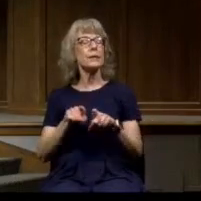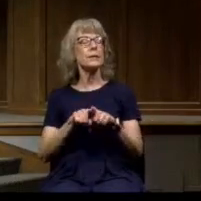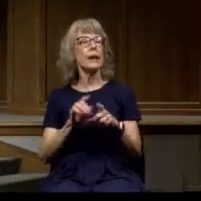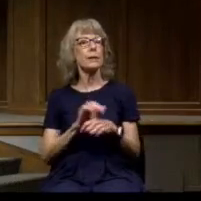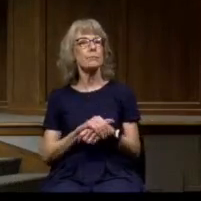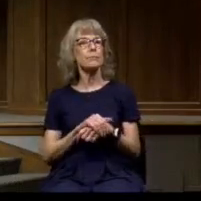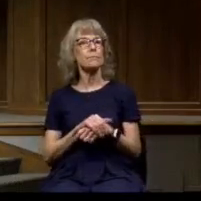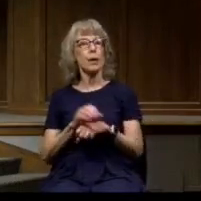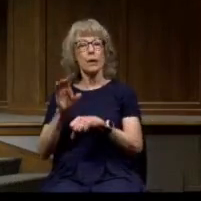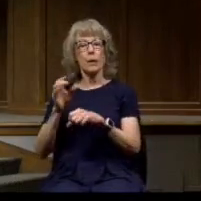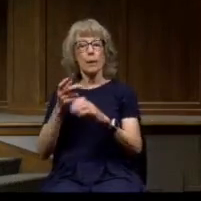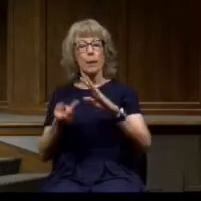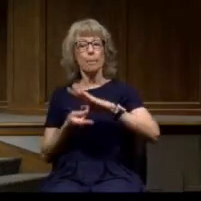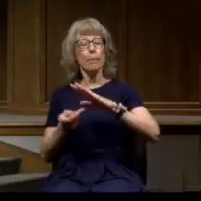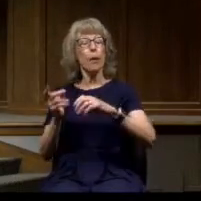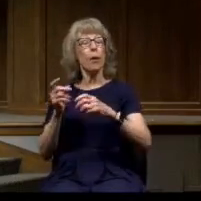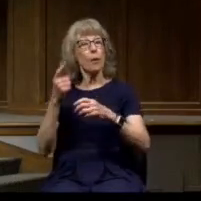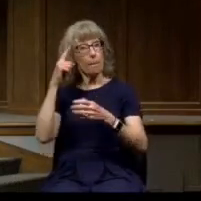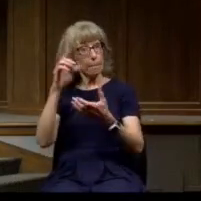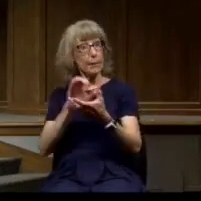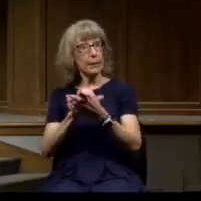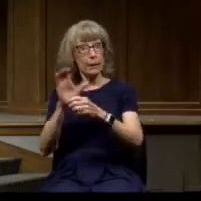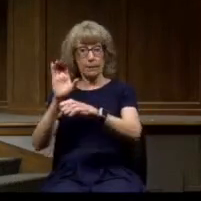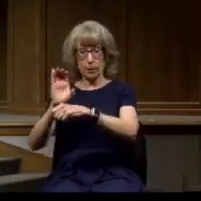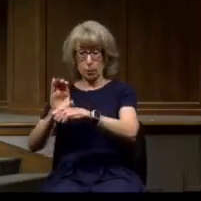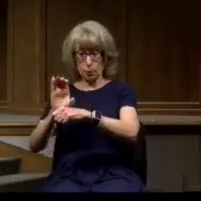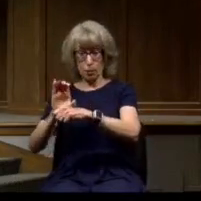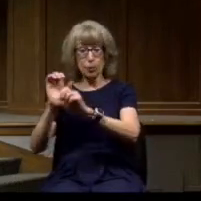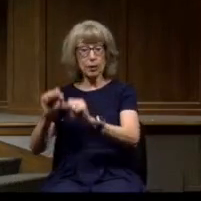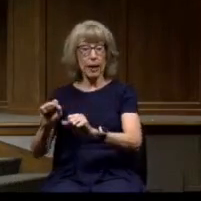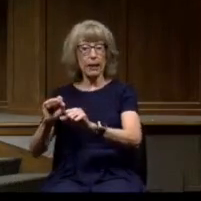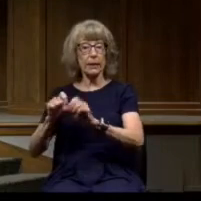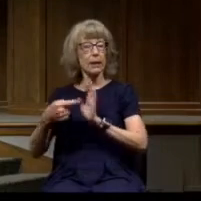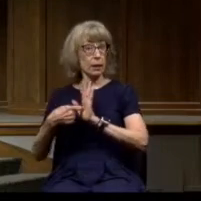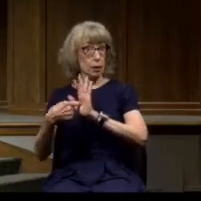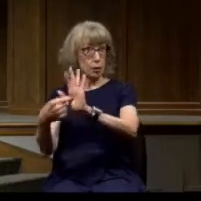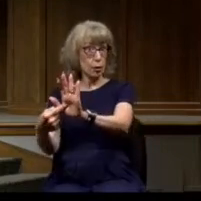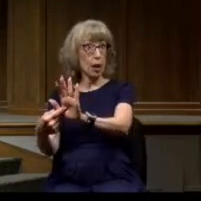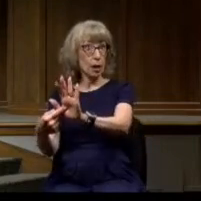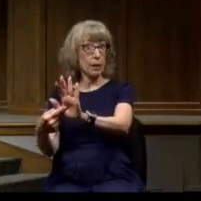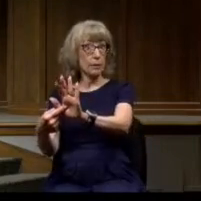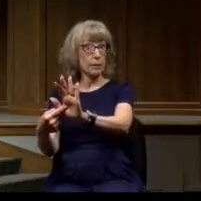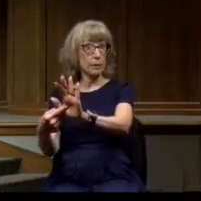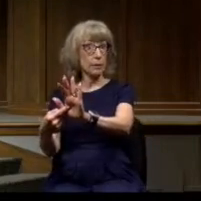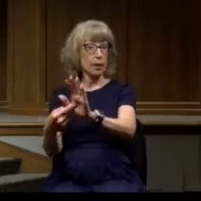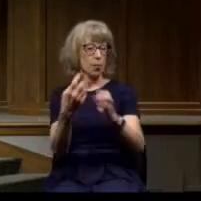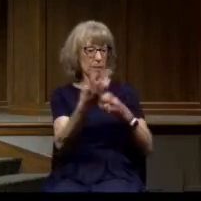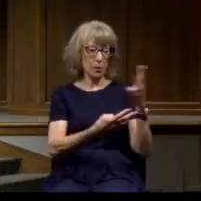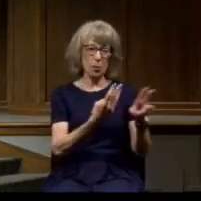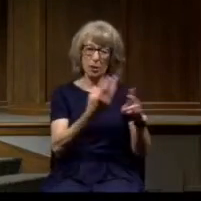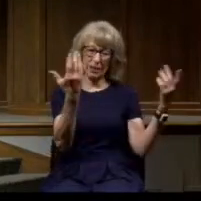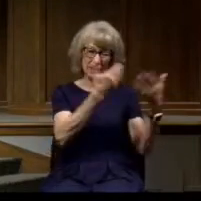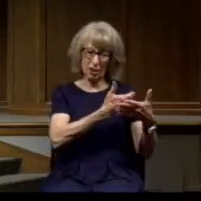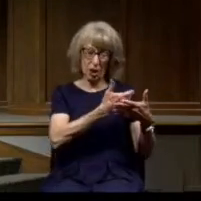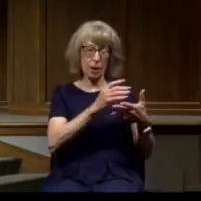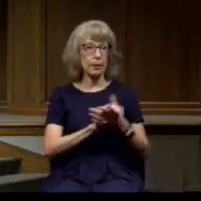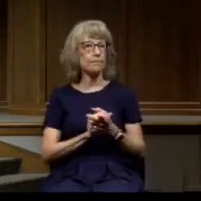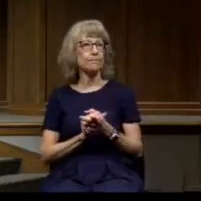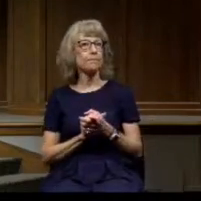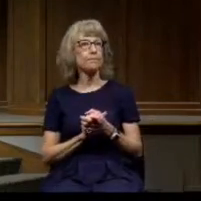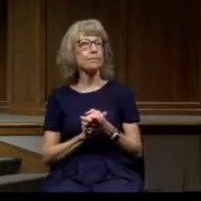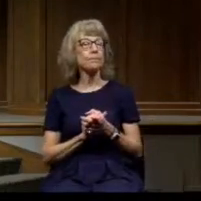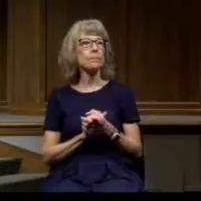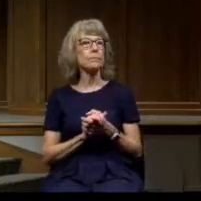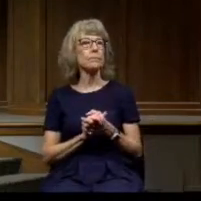could shine when the backdrop was really, really dark. In fact, the first series that we're going to launch into within the overall umbrella of Love One Another